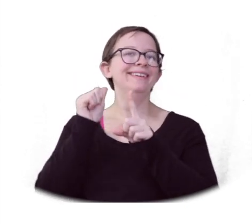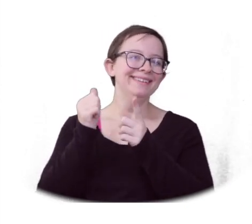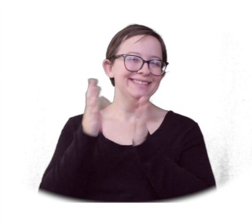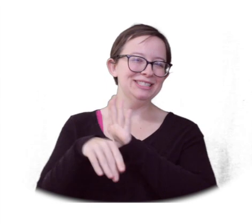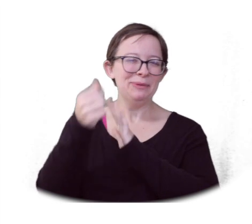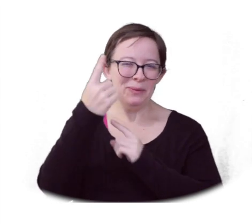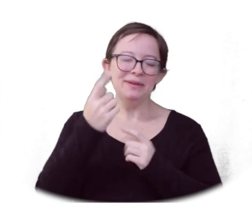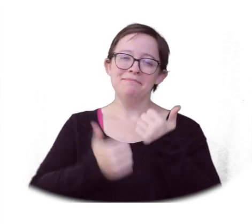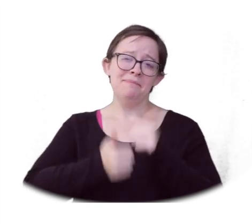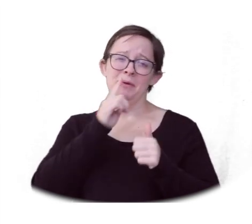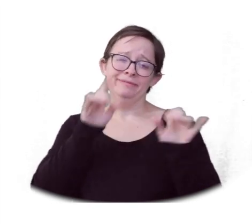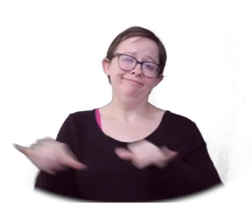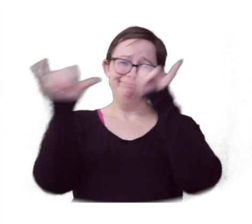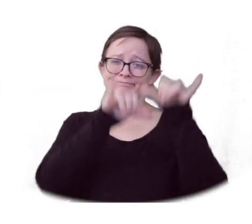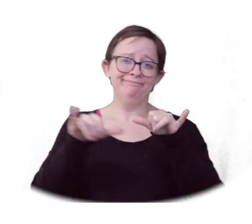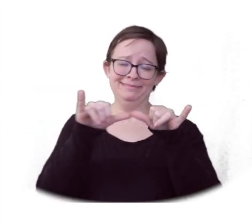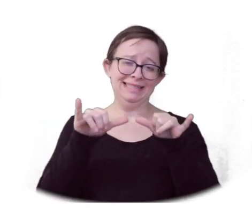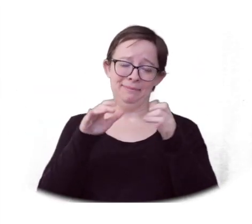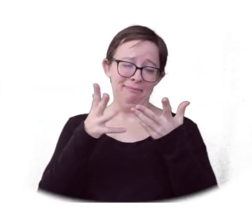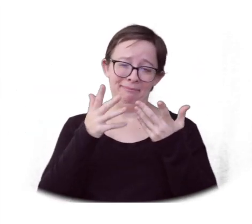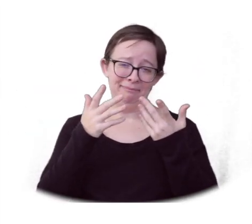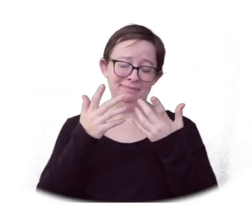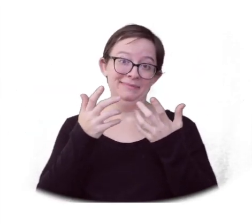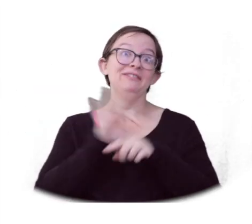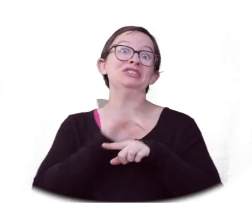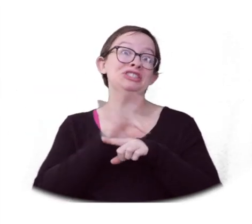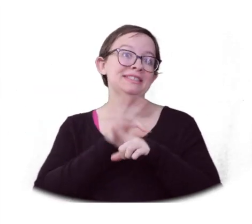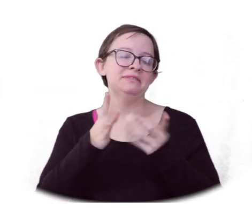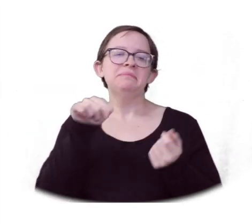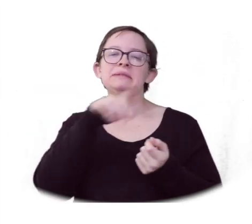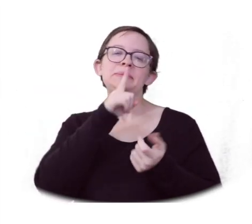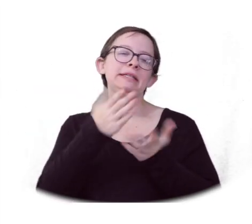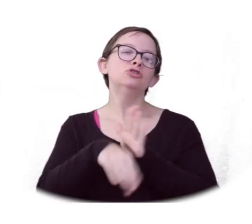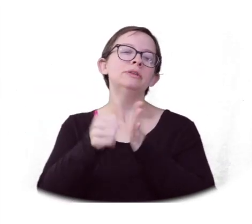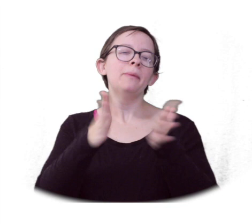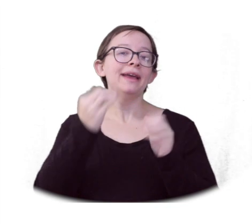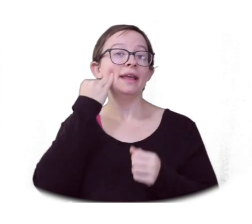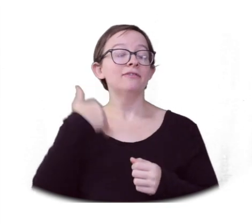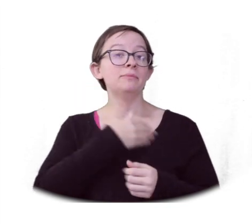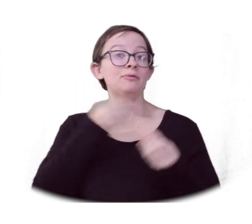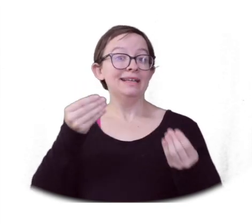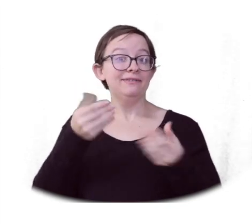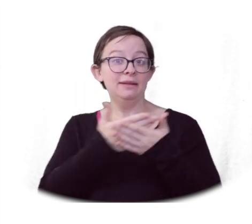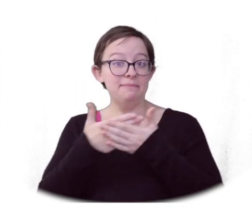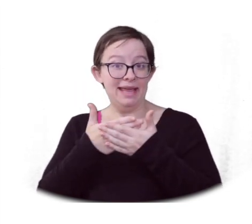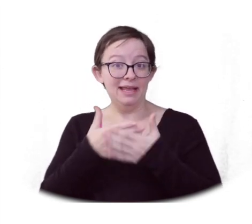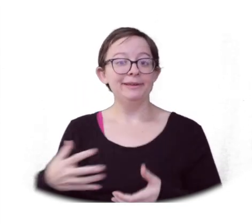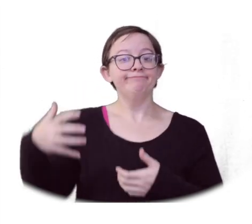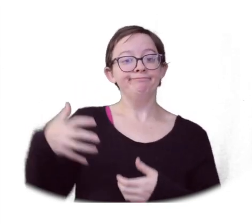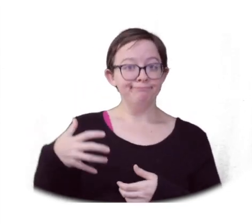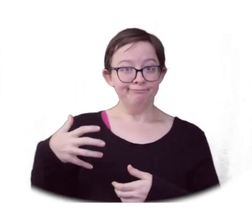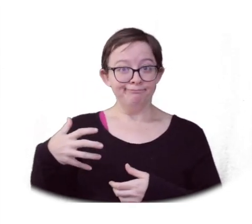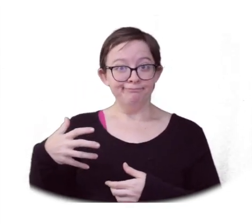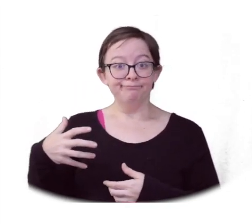sort of knockoff of it, most of them they all work exactly the same. So this is just a really cheap way if you're breastfeeding your